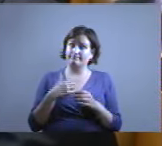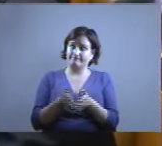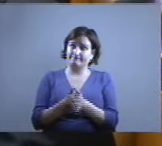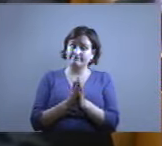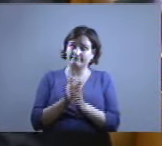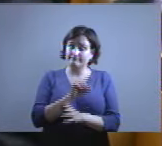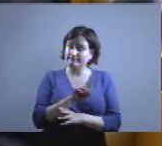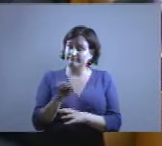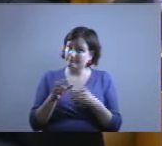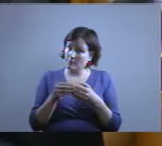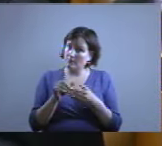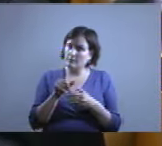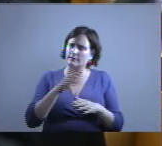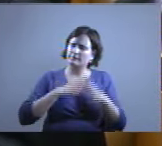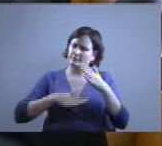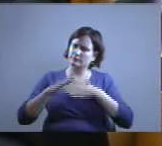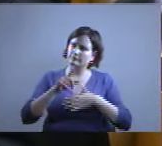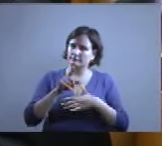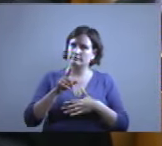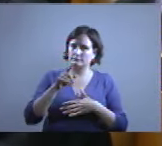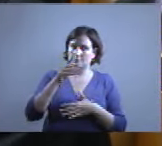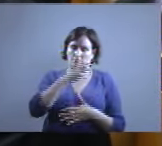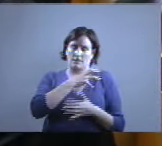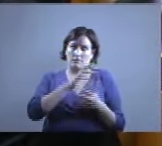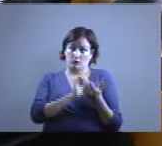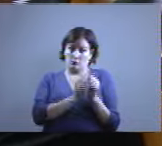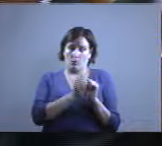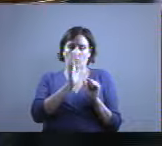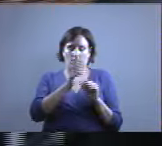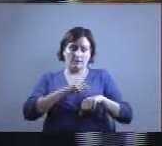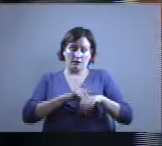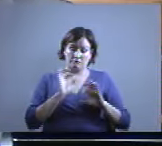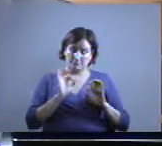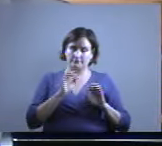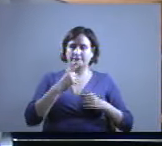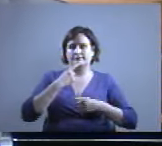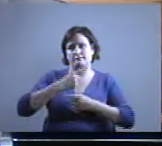patient, the Minister of Sport will issue a statement in due course. Thank you.